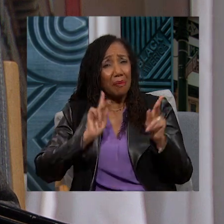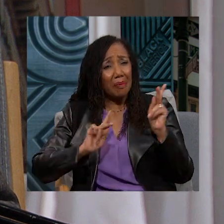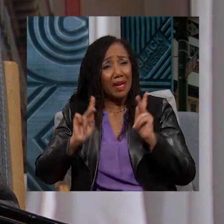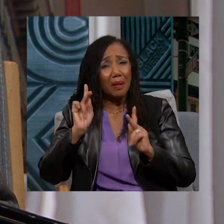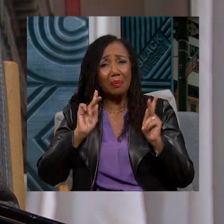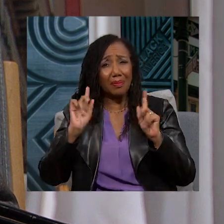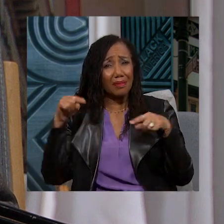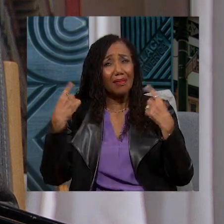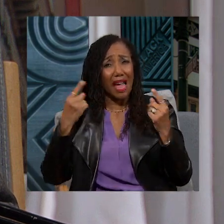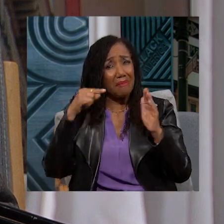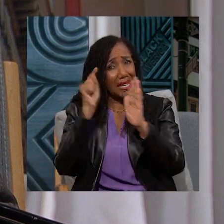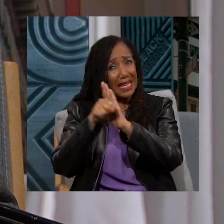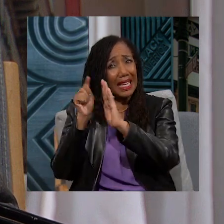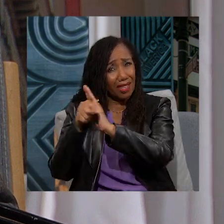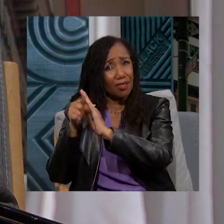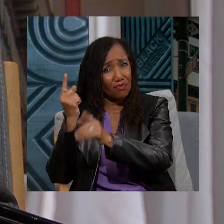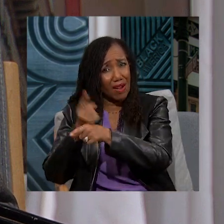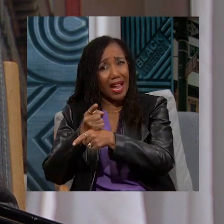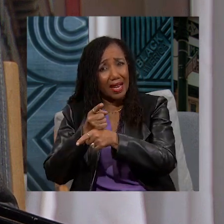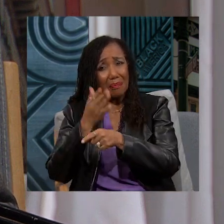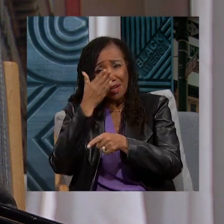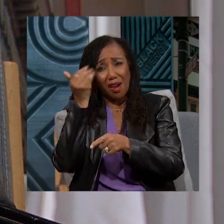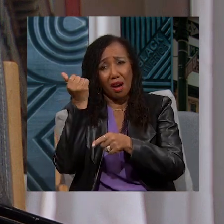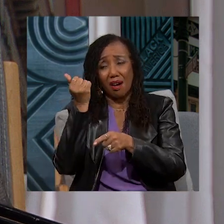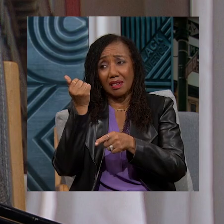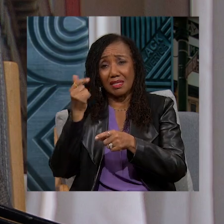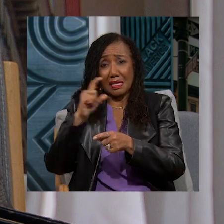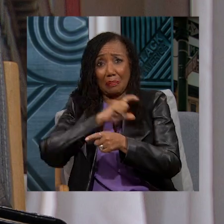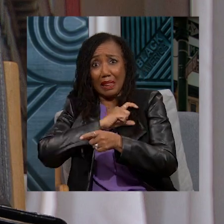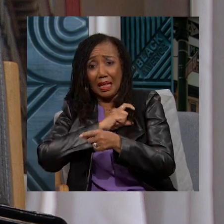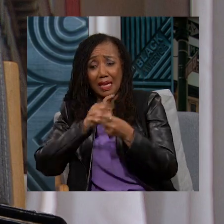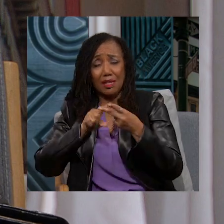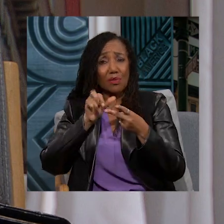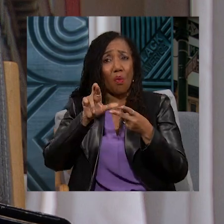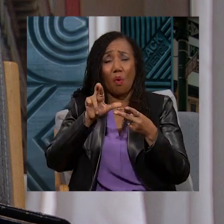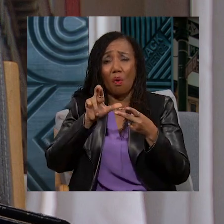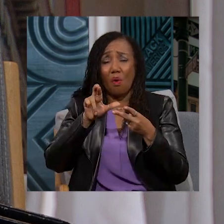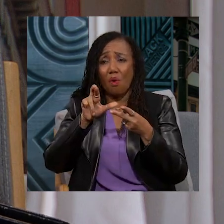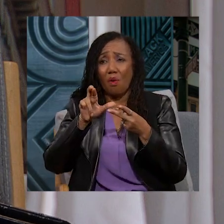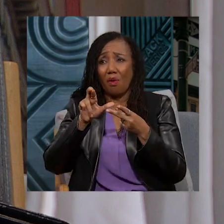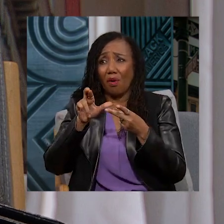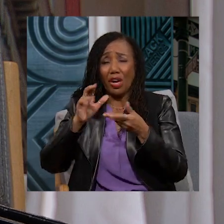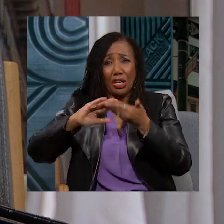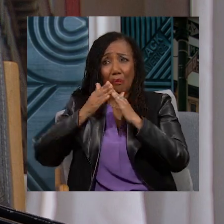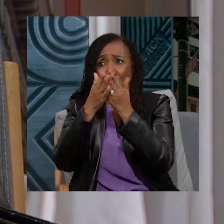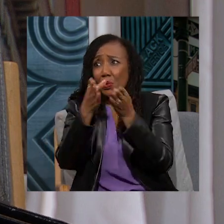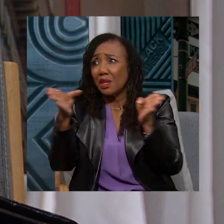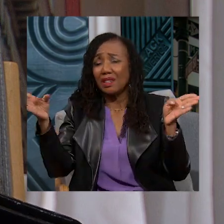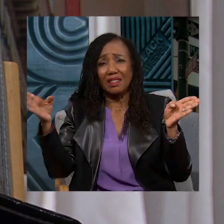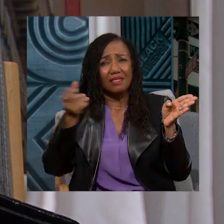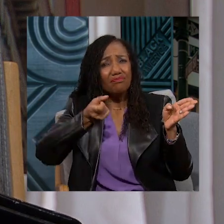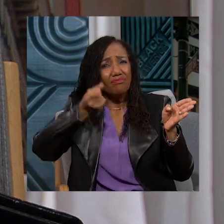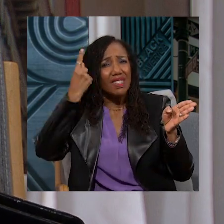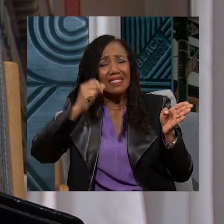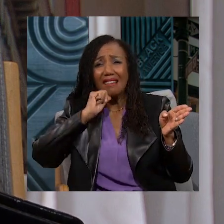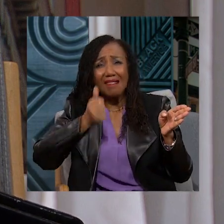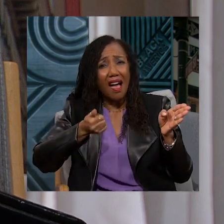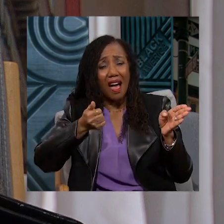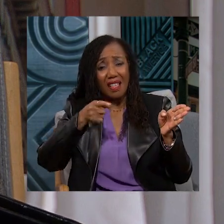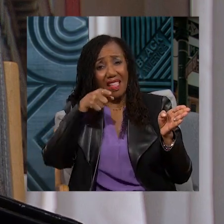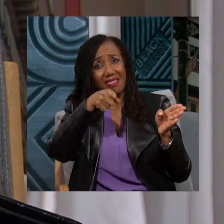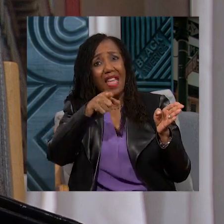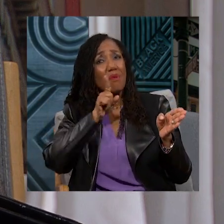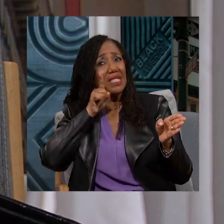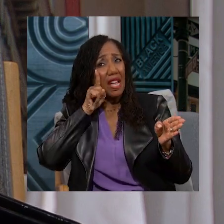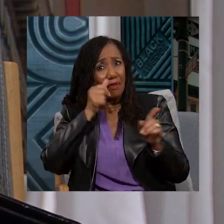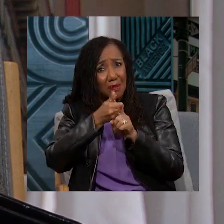been killed because either police or interaction with the community at large have not understood that they